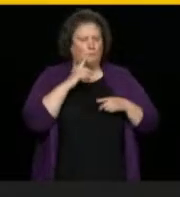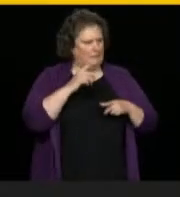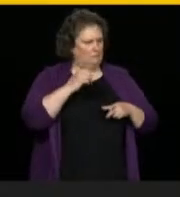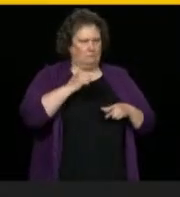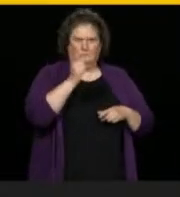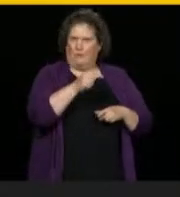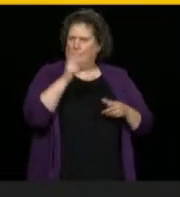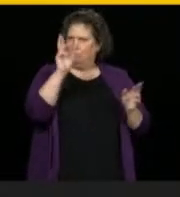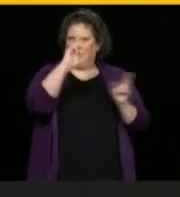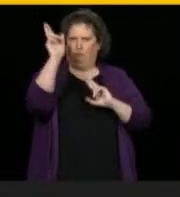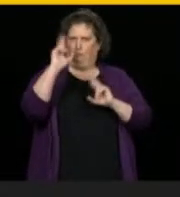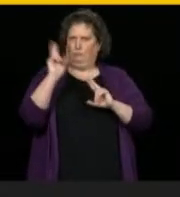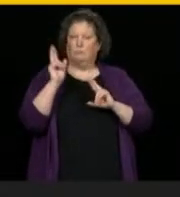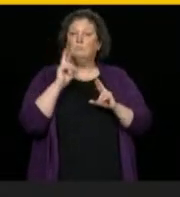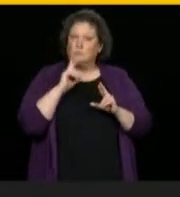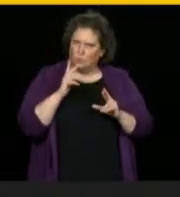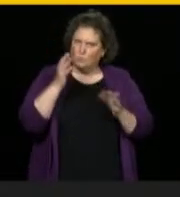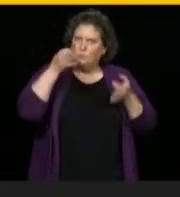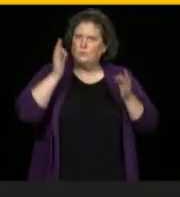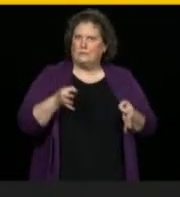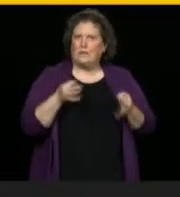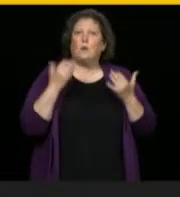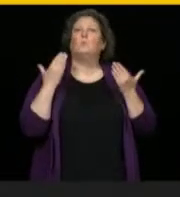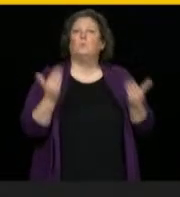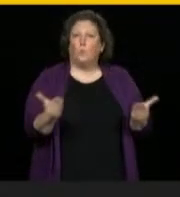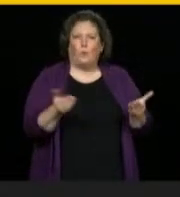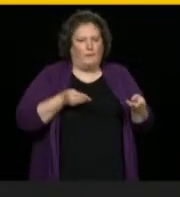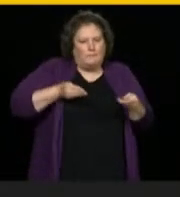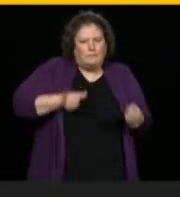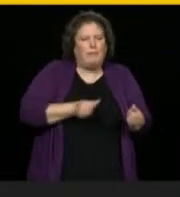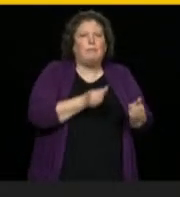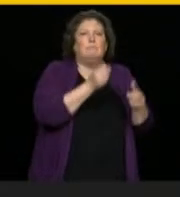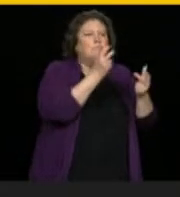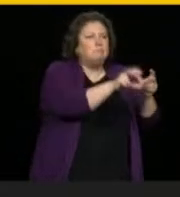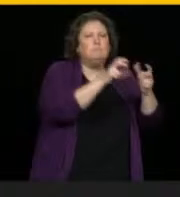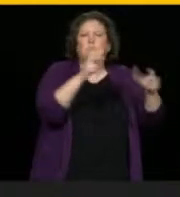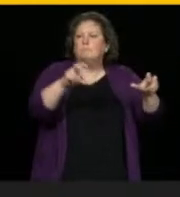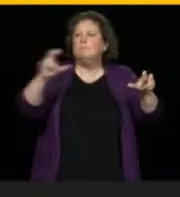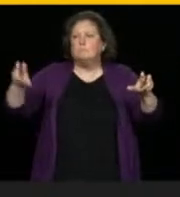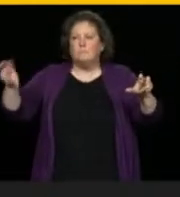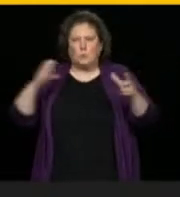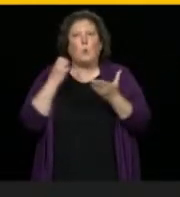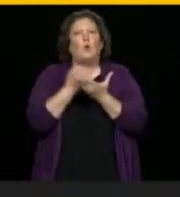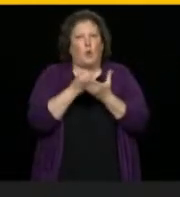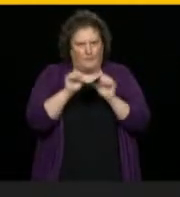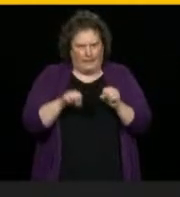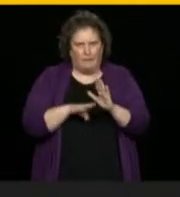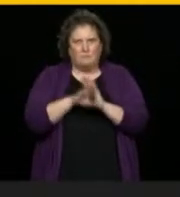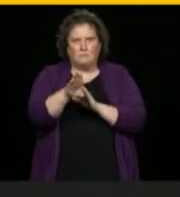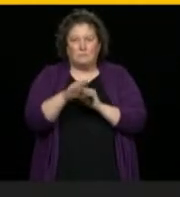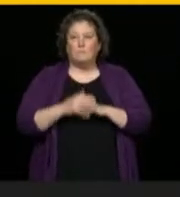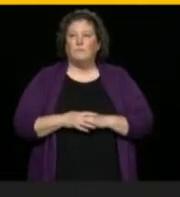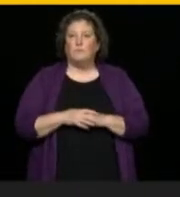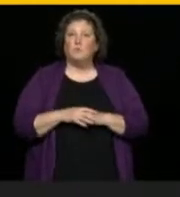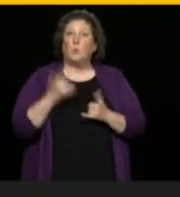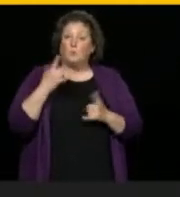allow our economy to bounce back. 4 months later, we have slowed the spread of the virus, and we are